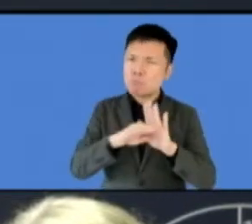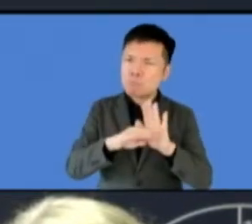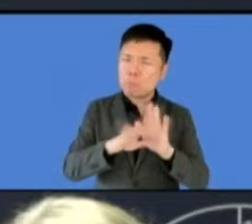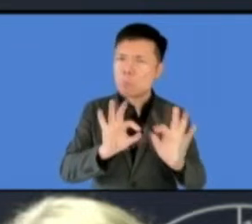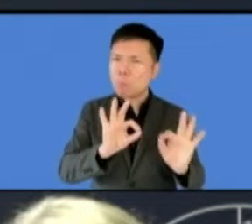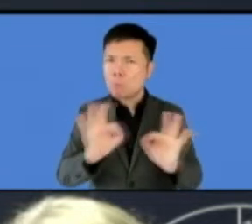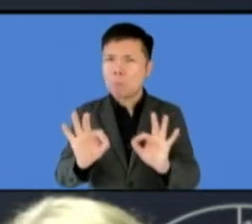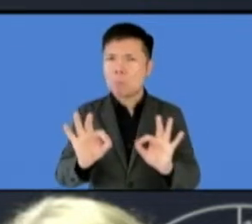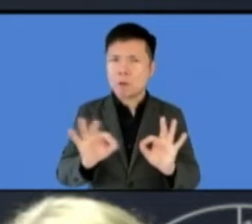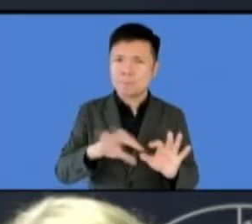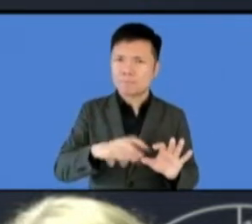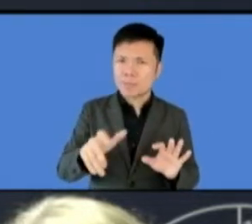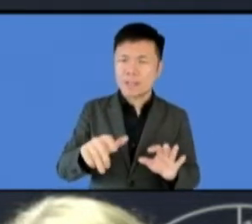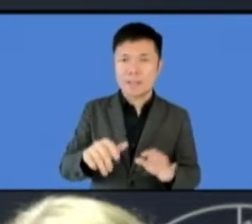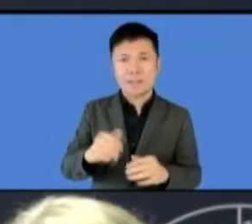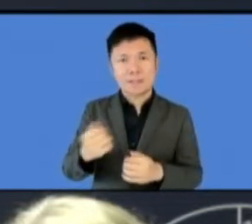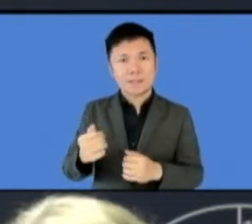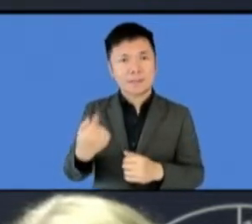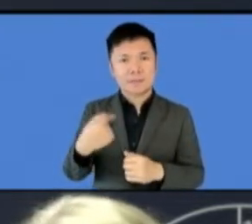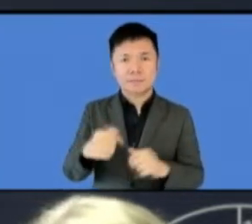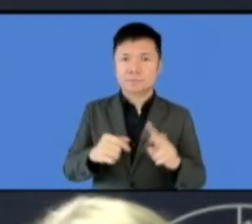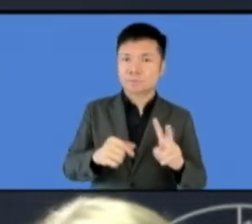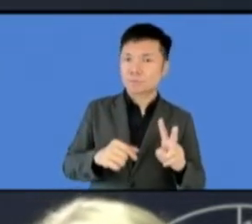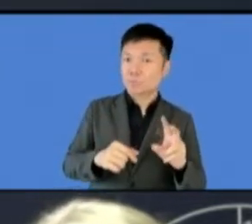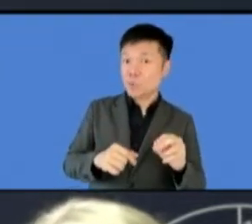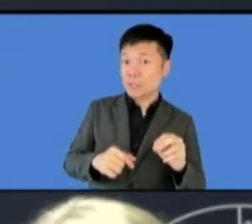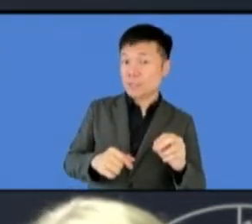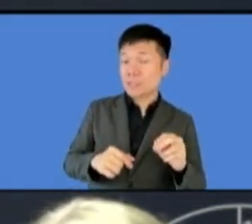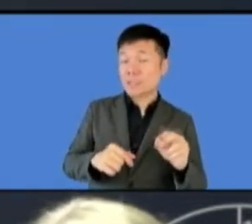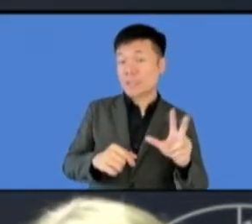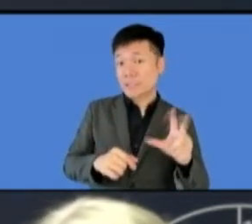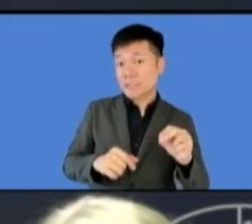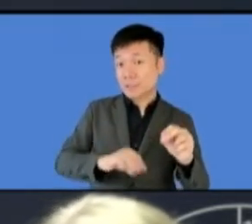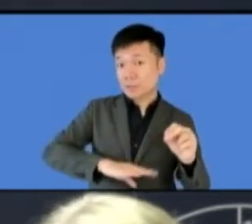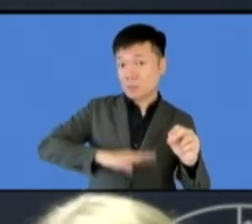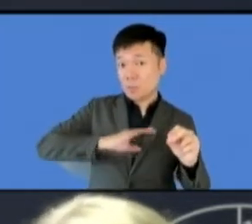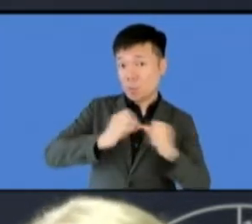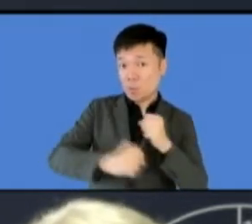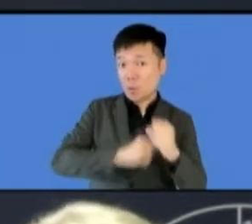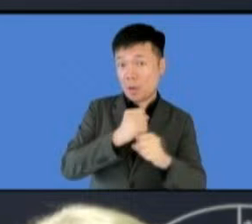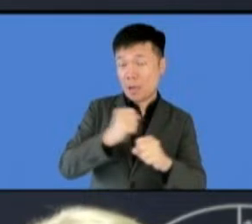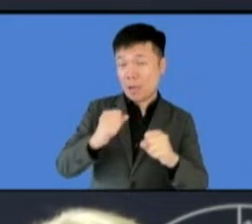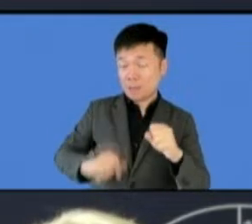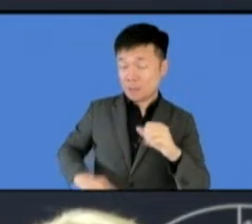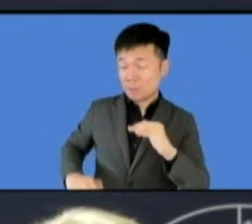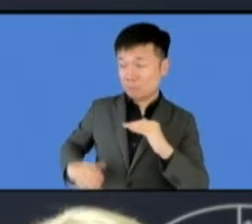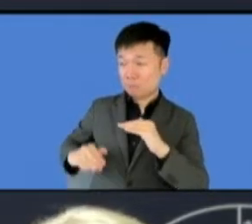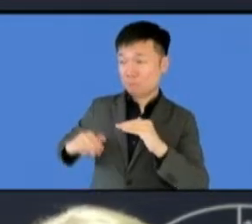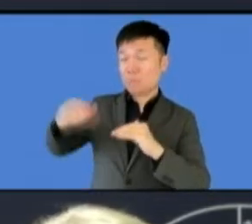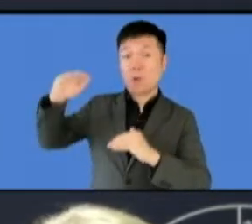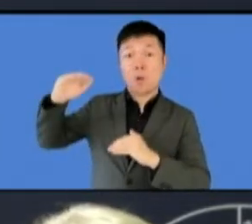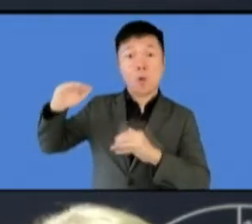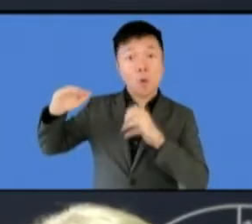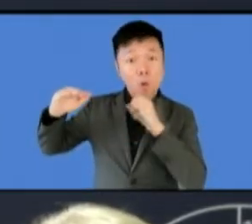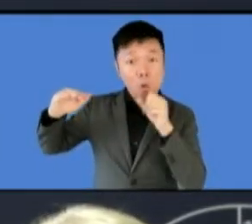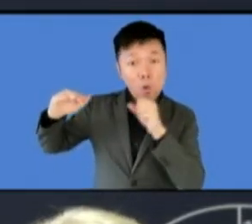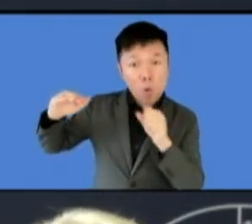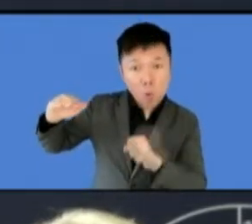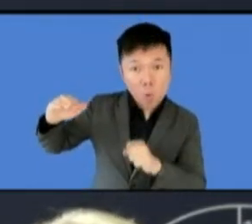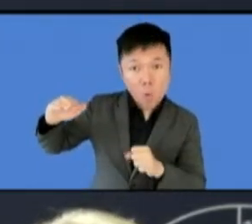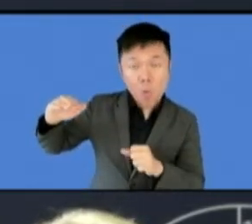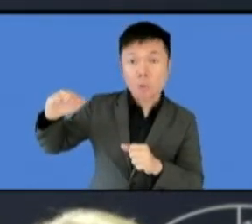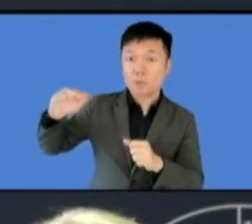say, 30 in 2045 when it's a middle income country, and then maybe when they actually become an older person